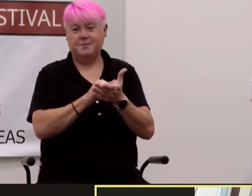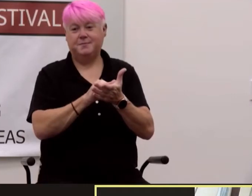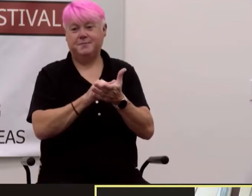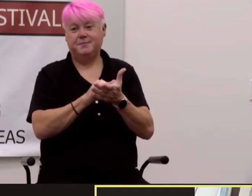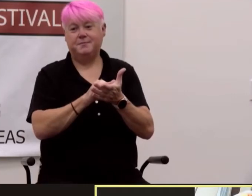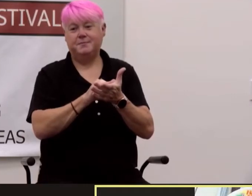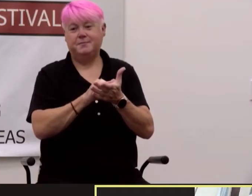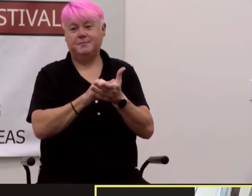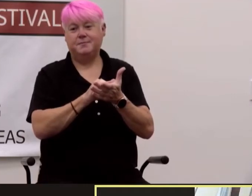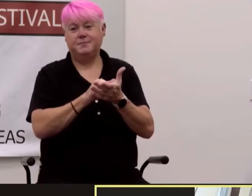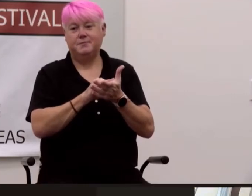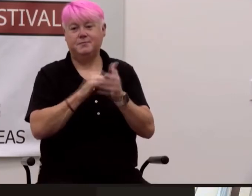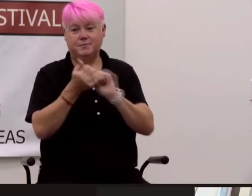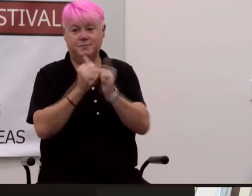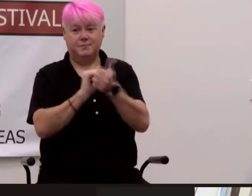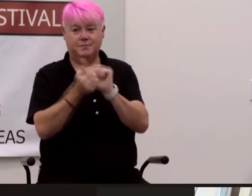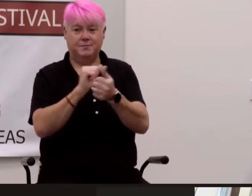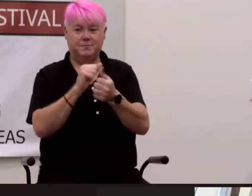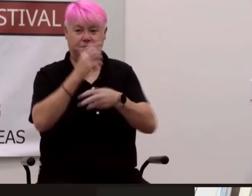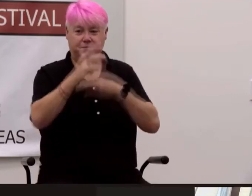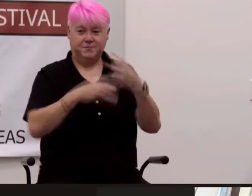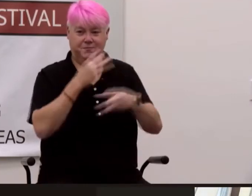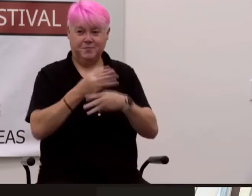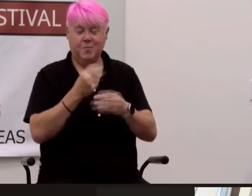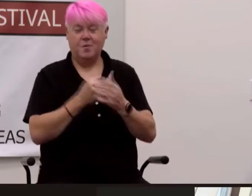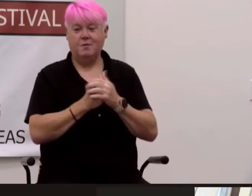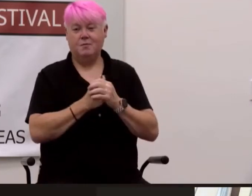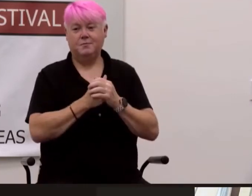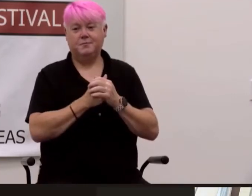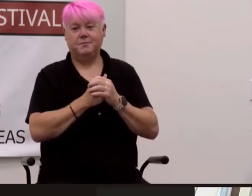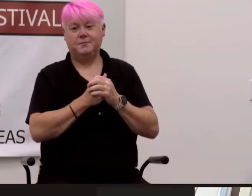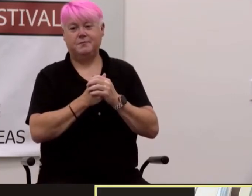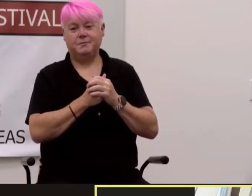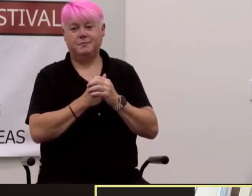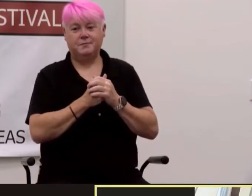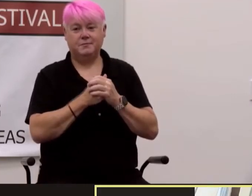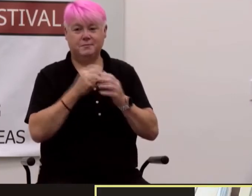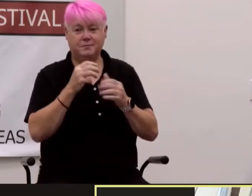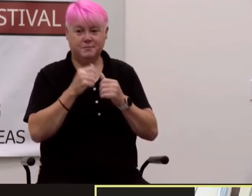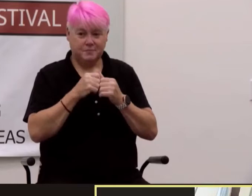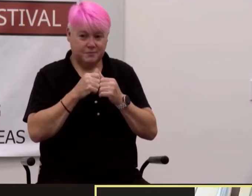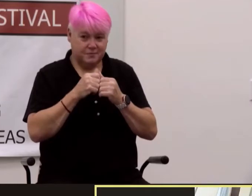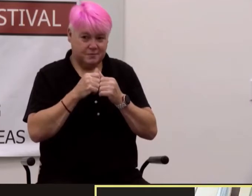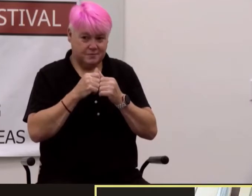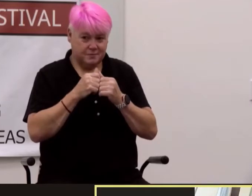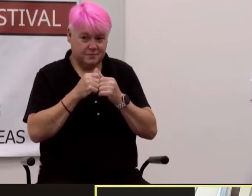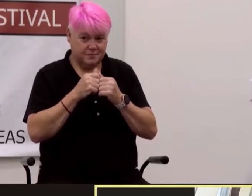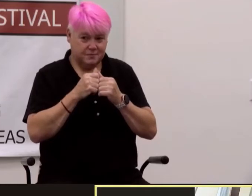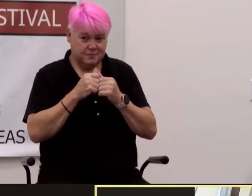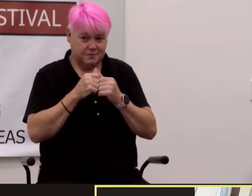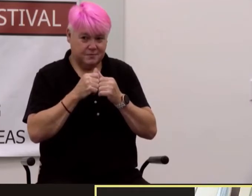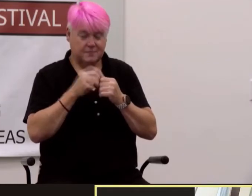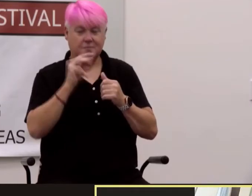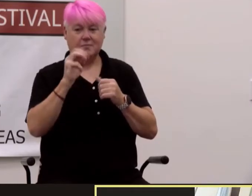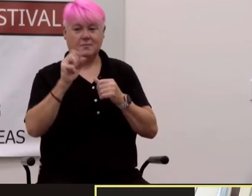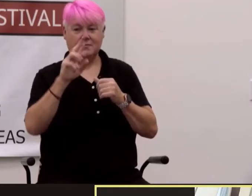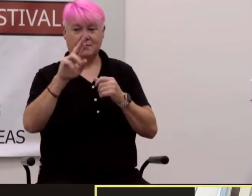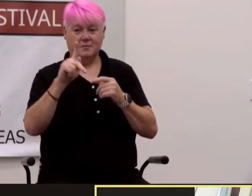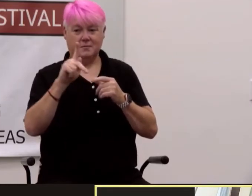The competition world. That's right. Mark Lepin, strangely, is a massive influence to